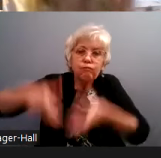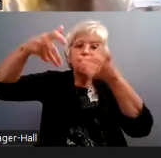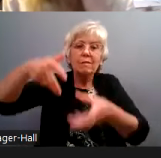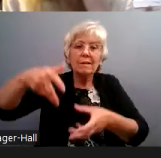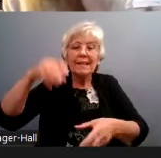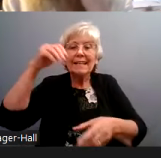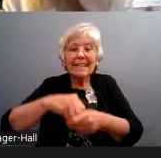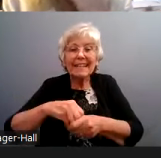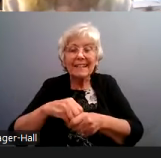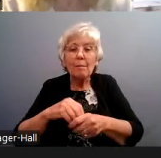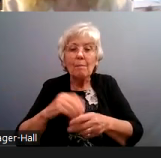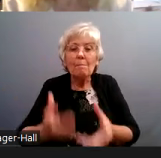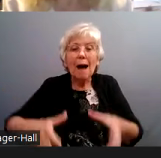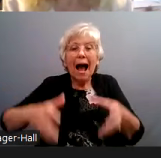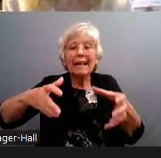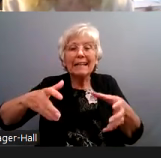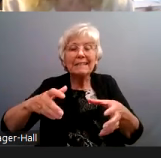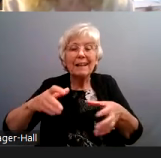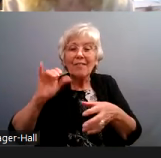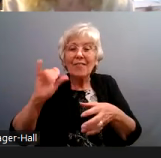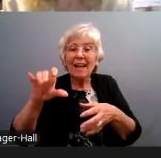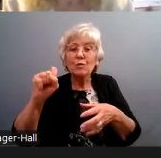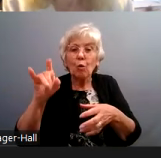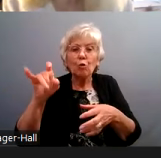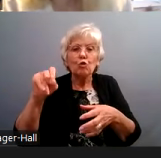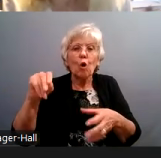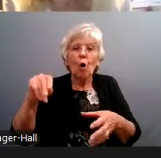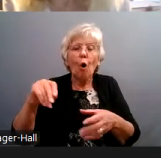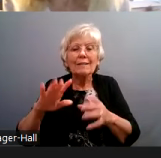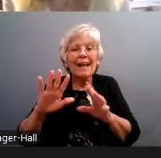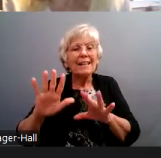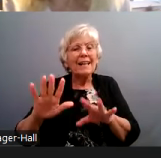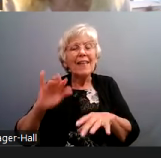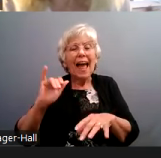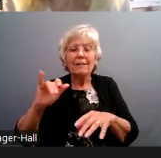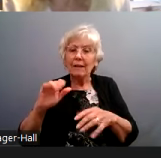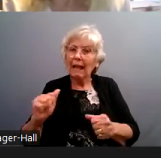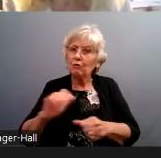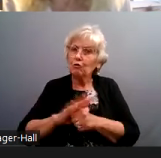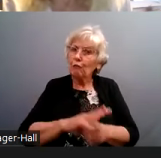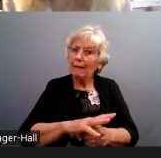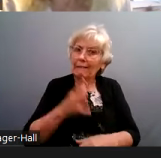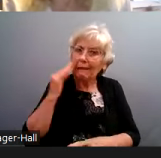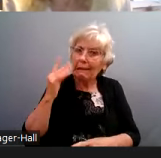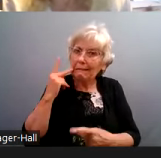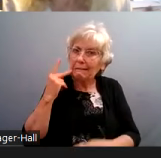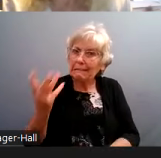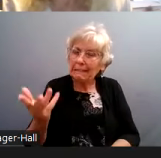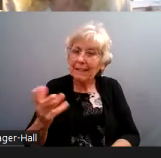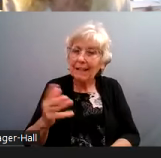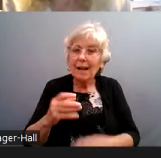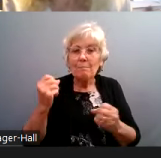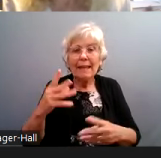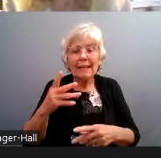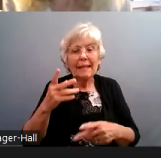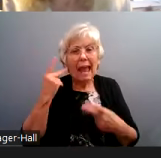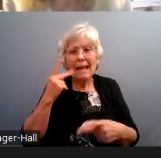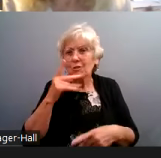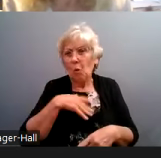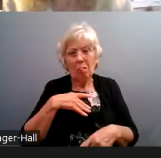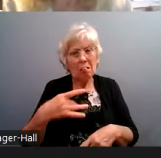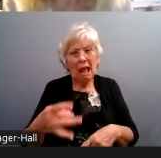in a bucket of the solution, which can be kind of stressful, because a lot of cats don't like, it could